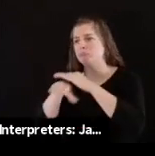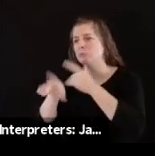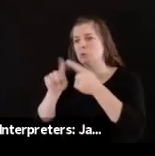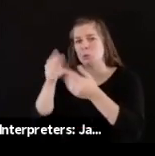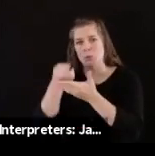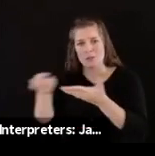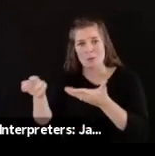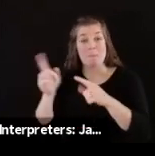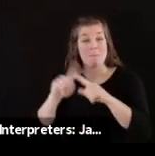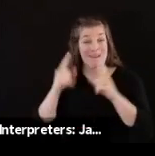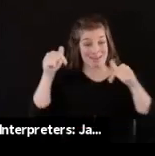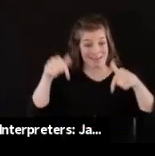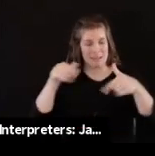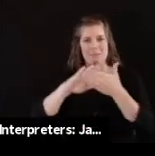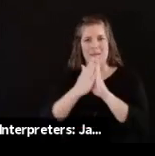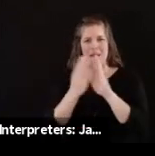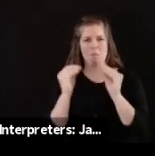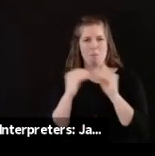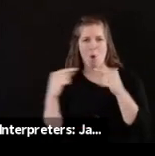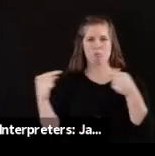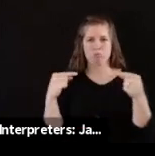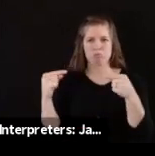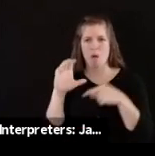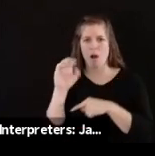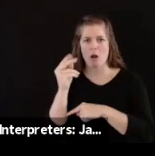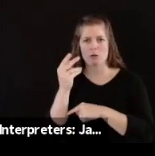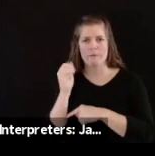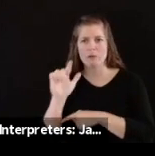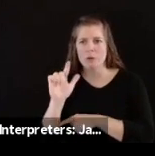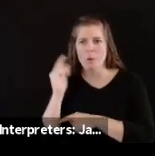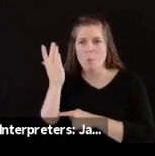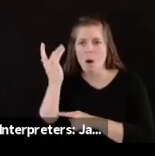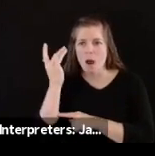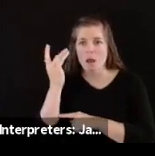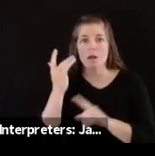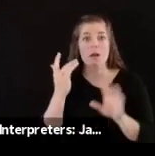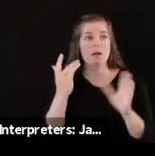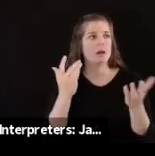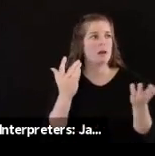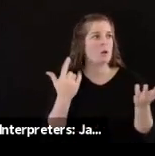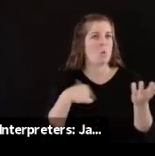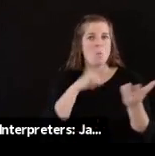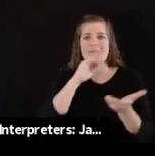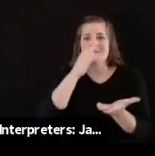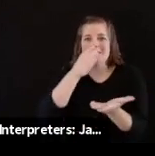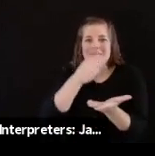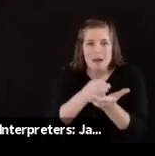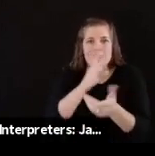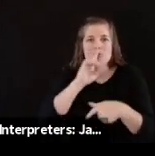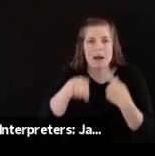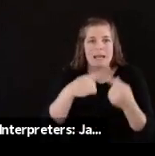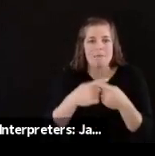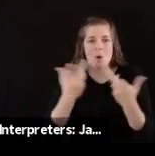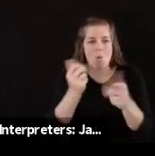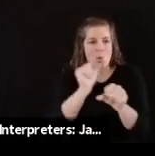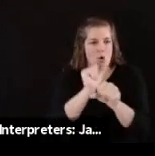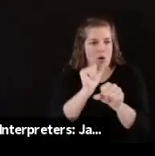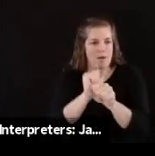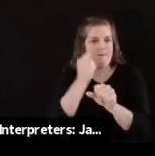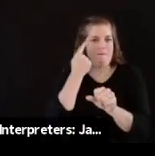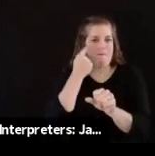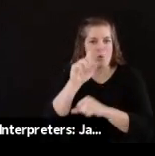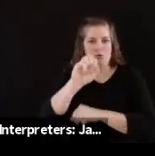it's become controversial and nebulous because we've stopped talking about what working for social justice actually looks